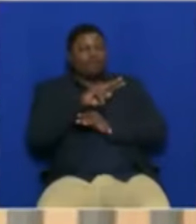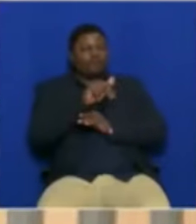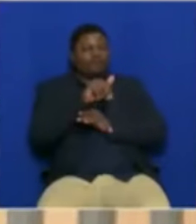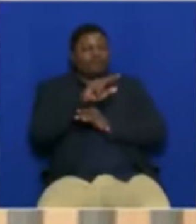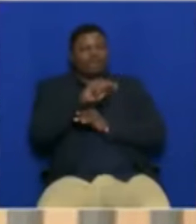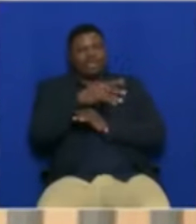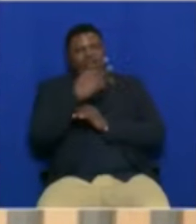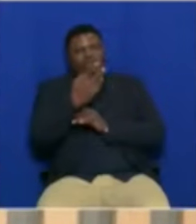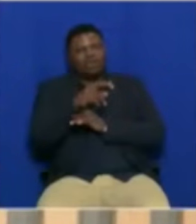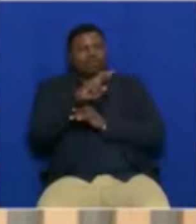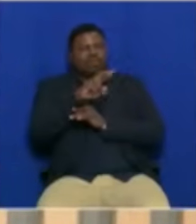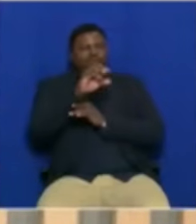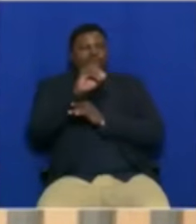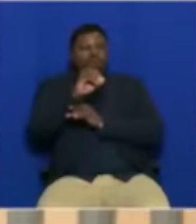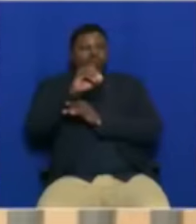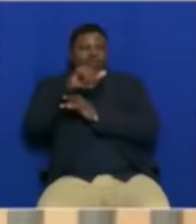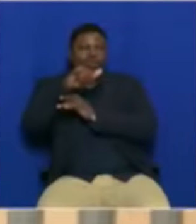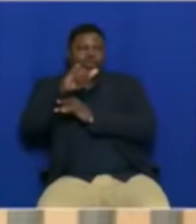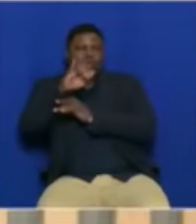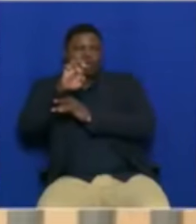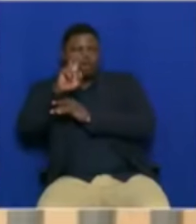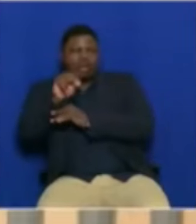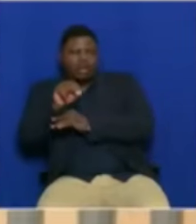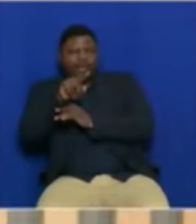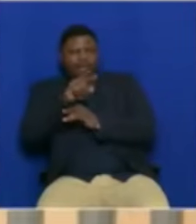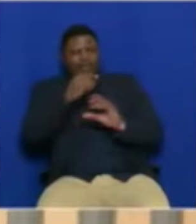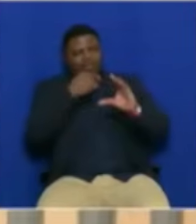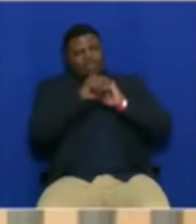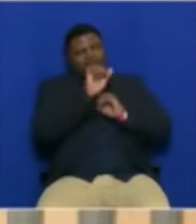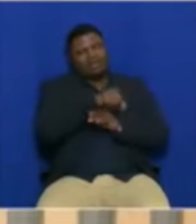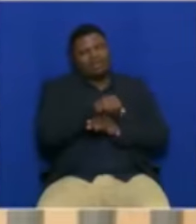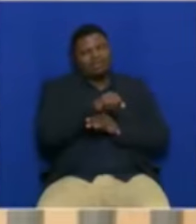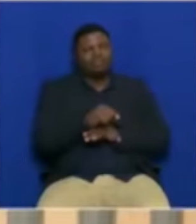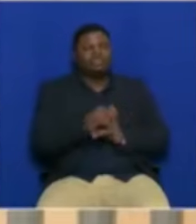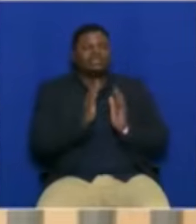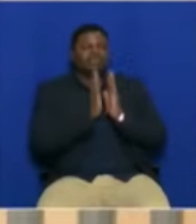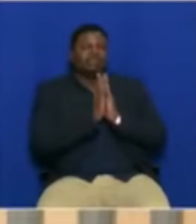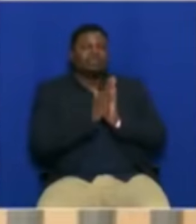is urgently registered into N16 of 2017